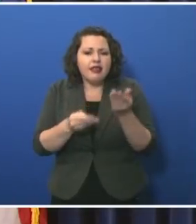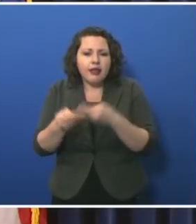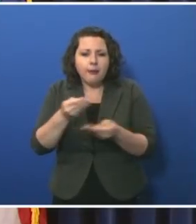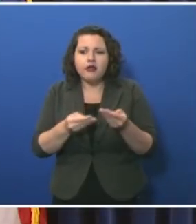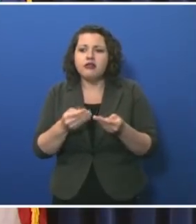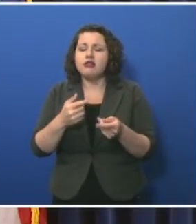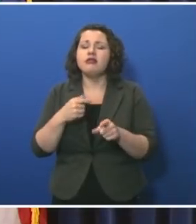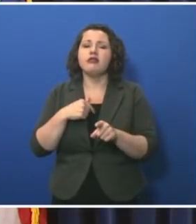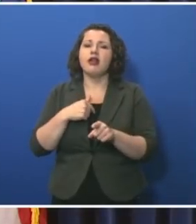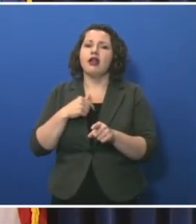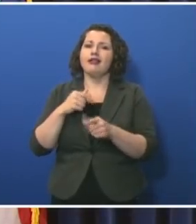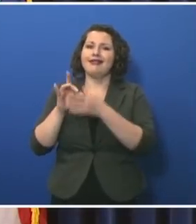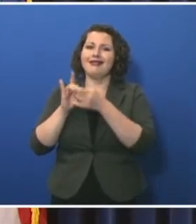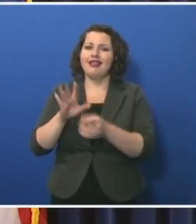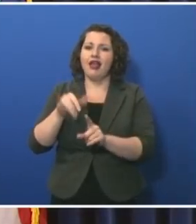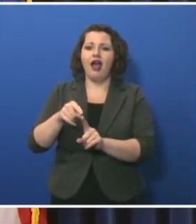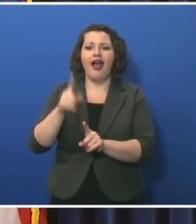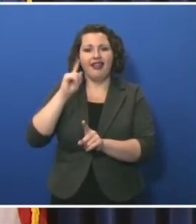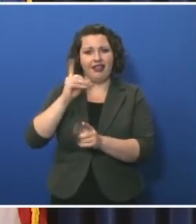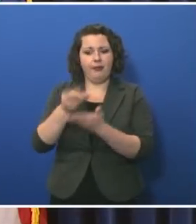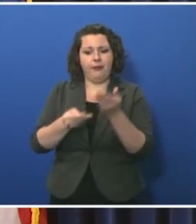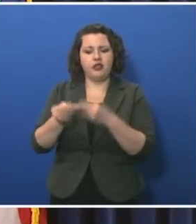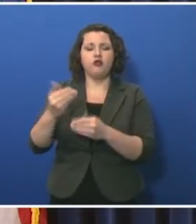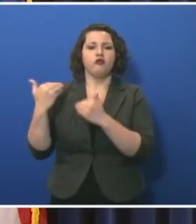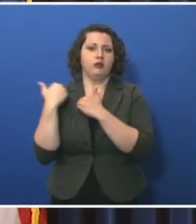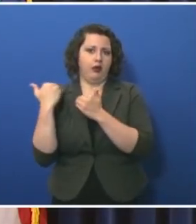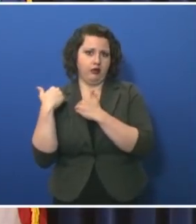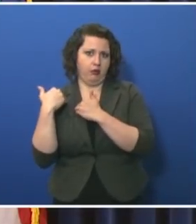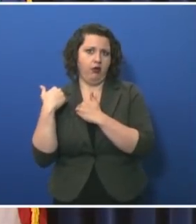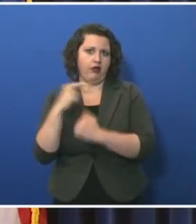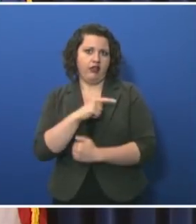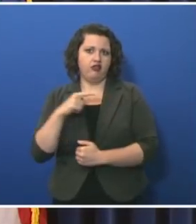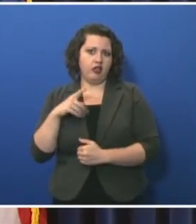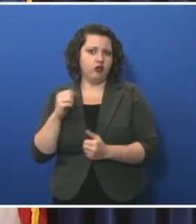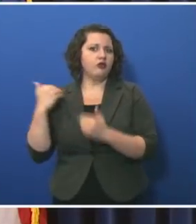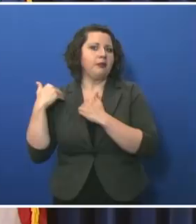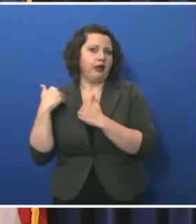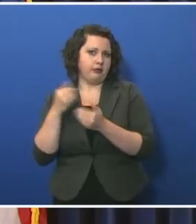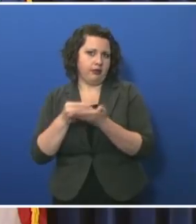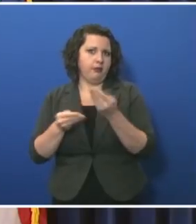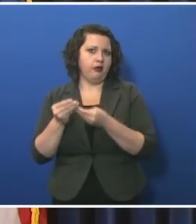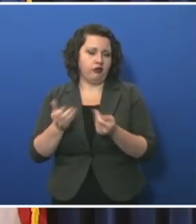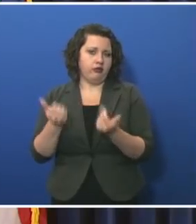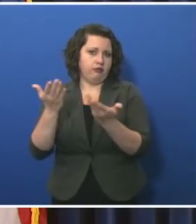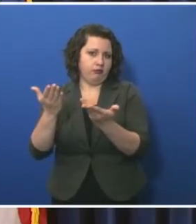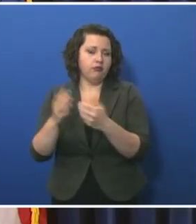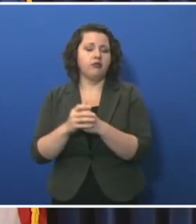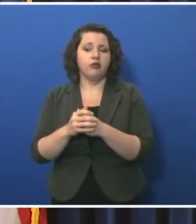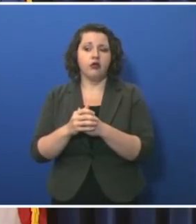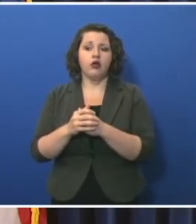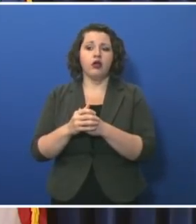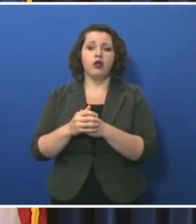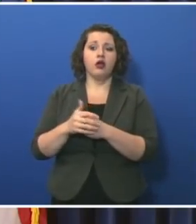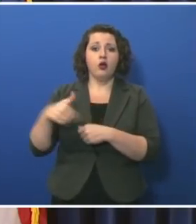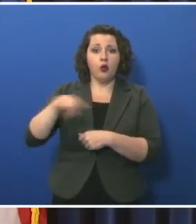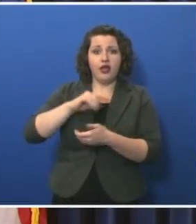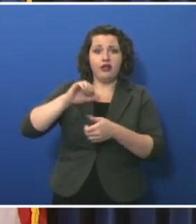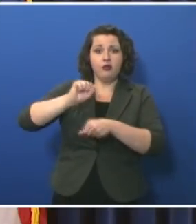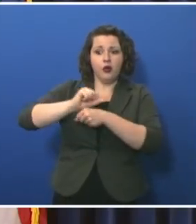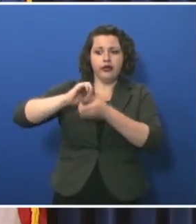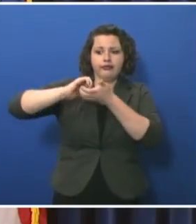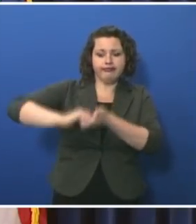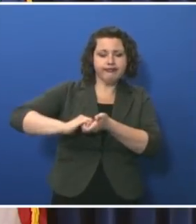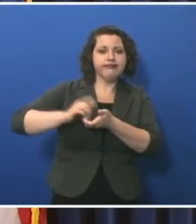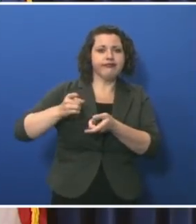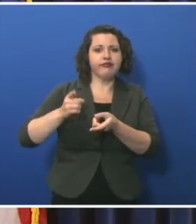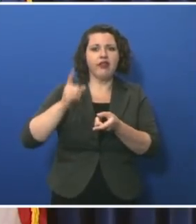is a responsible budget that has been put forth by the legislature. We have been working collaboratively, and I